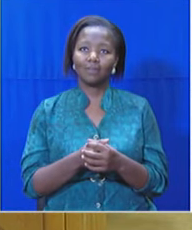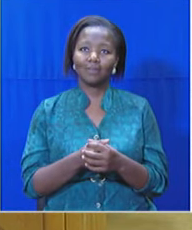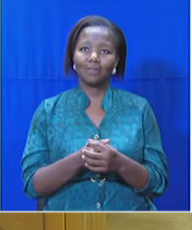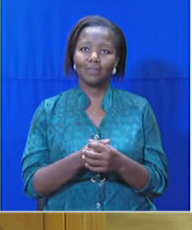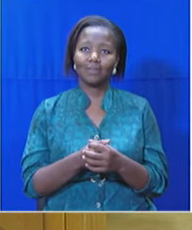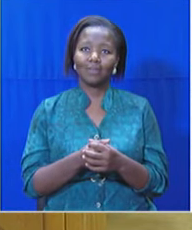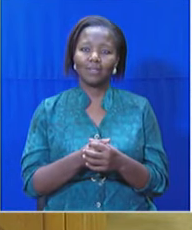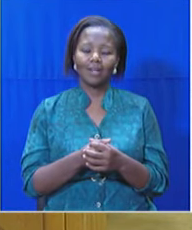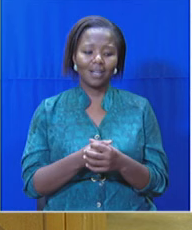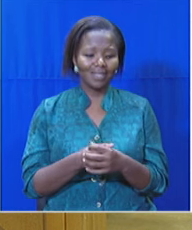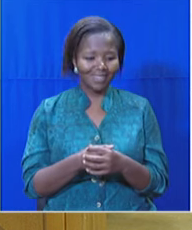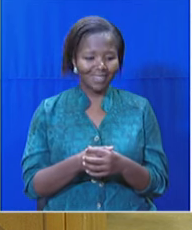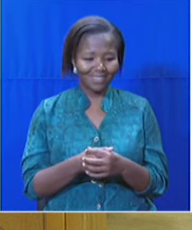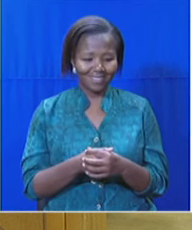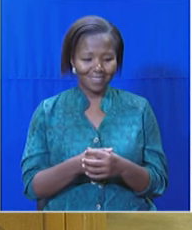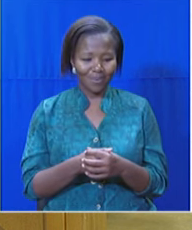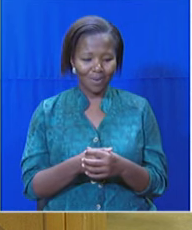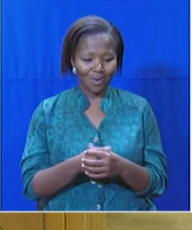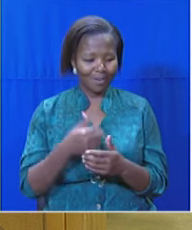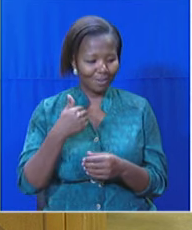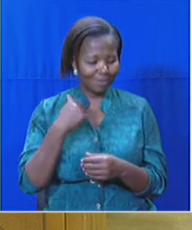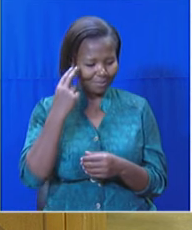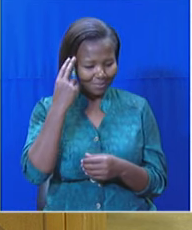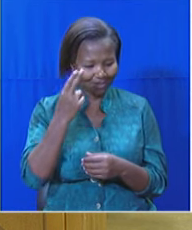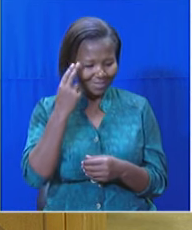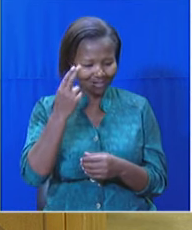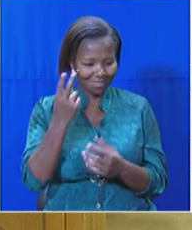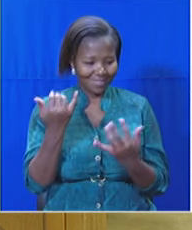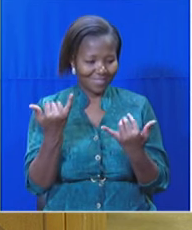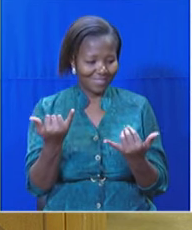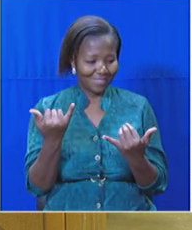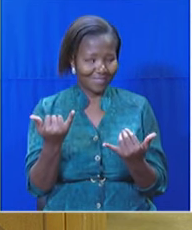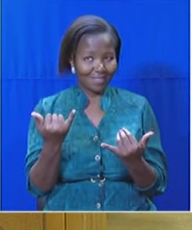Thank you, Chairperson. Bese ngizibuza ukuthi ngizoshada futhi yini.